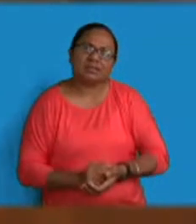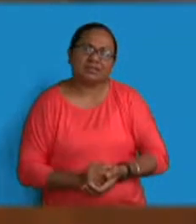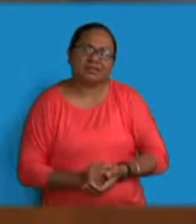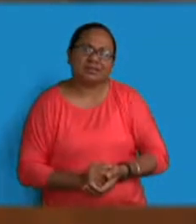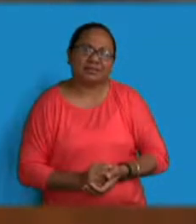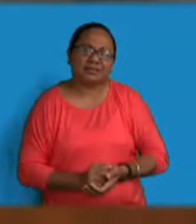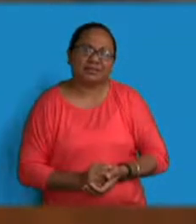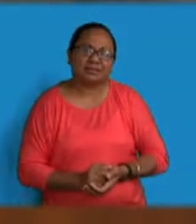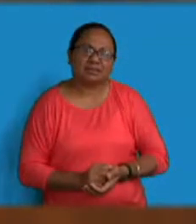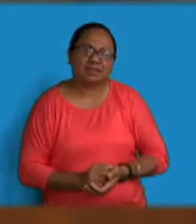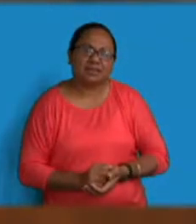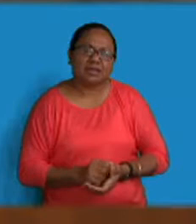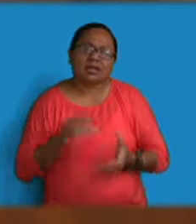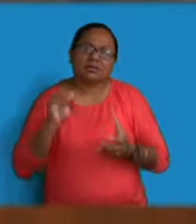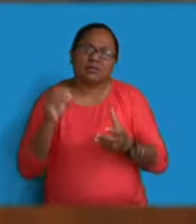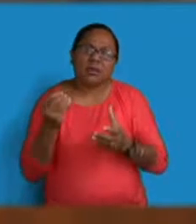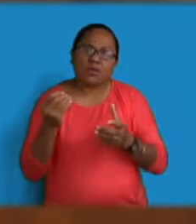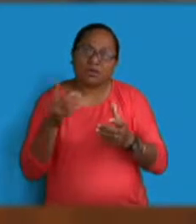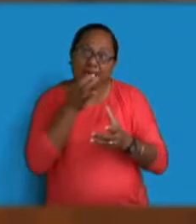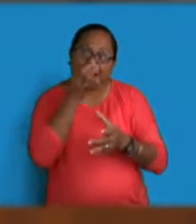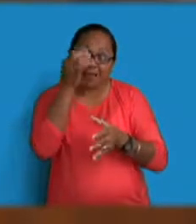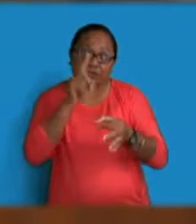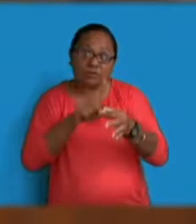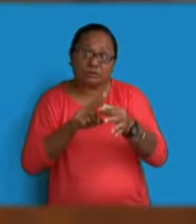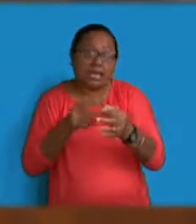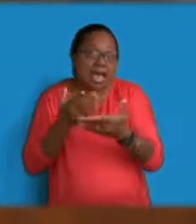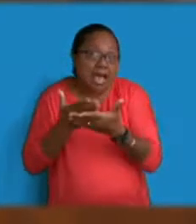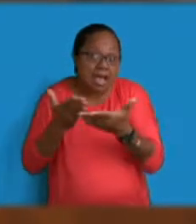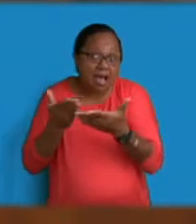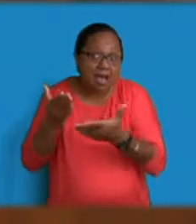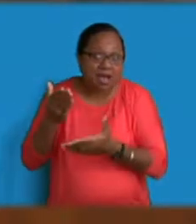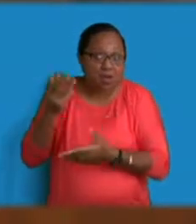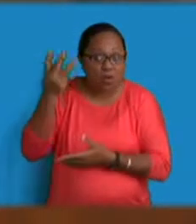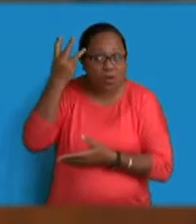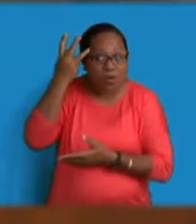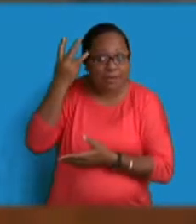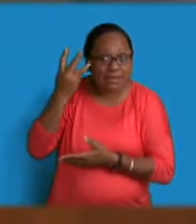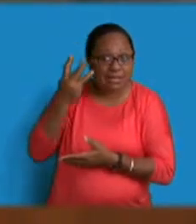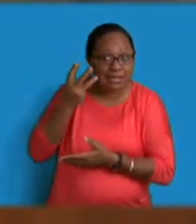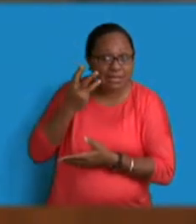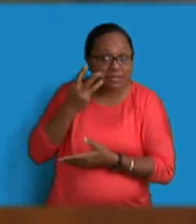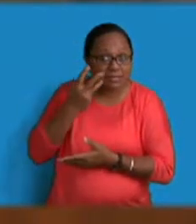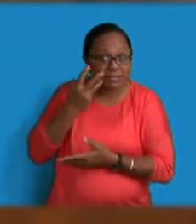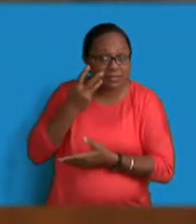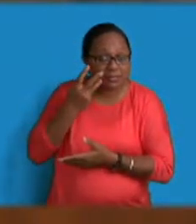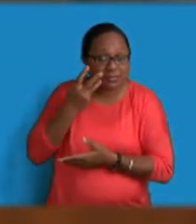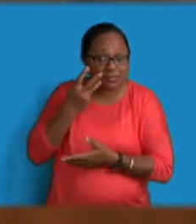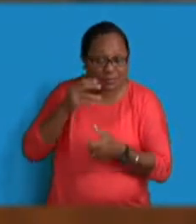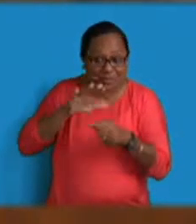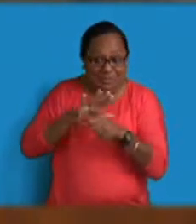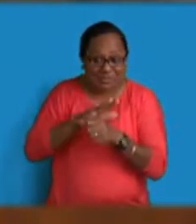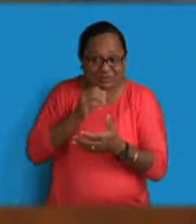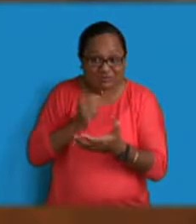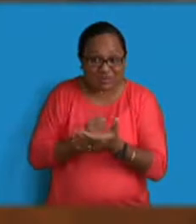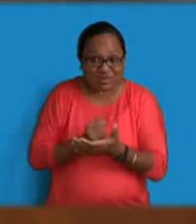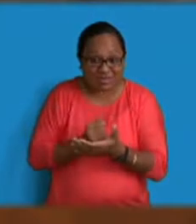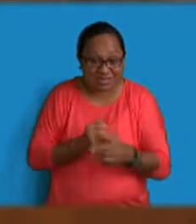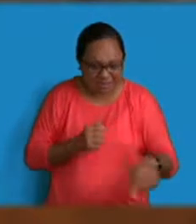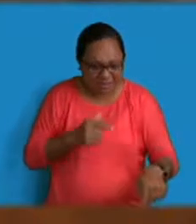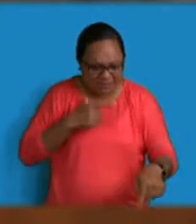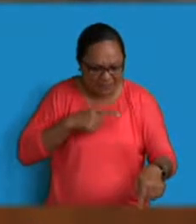the process for that lady to have her motive, which would be an intellectual